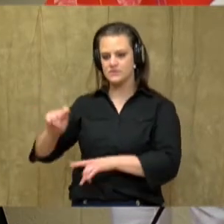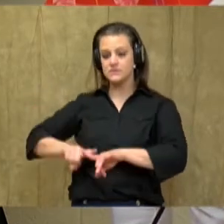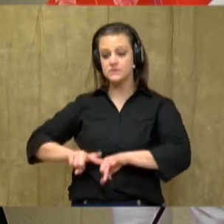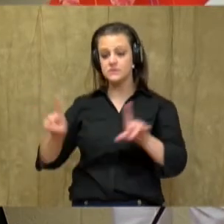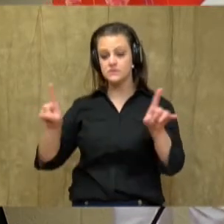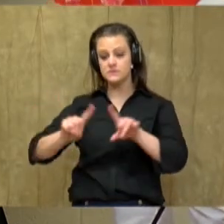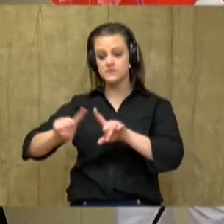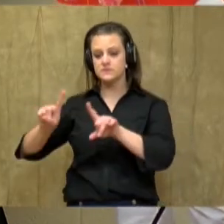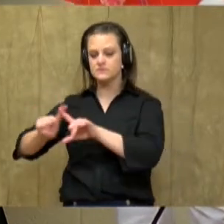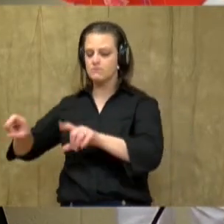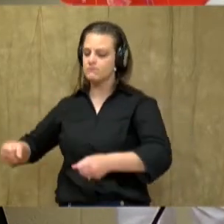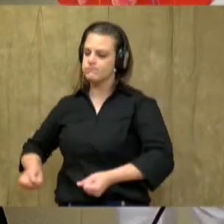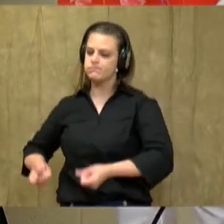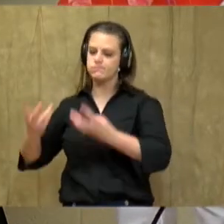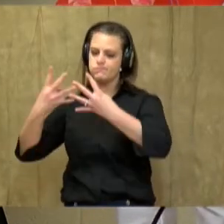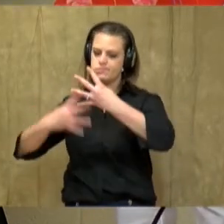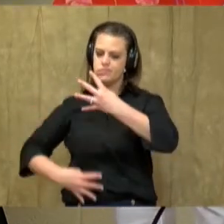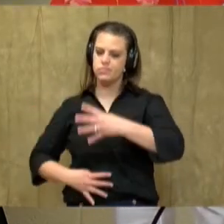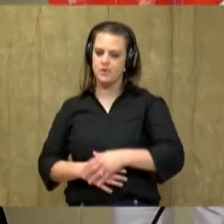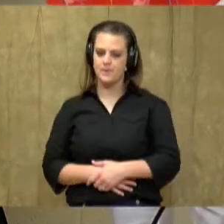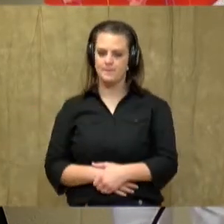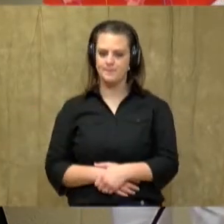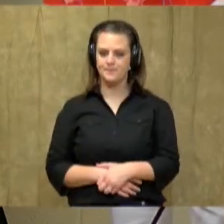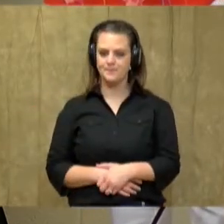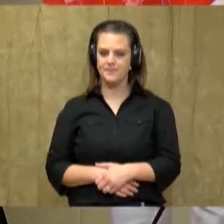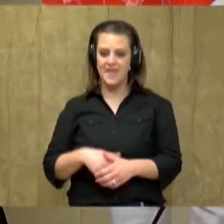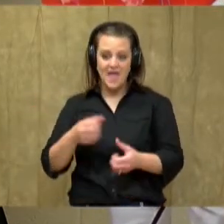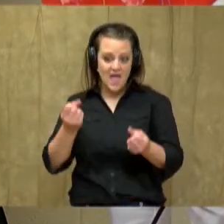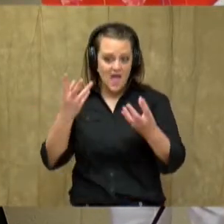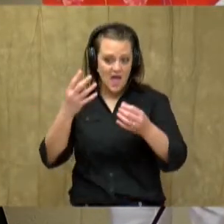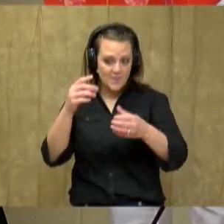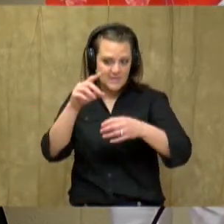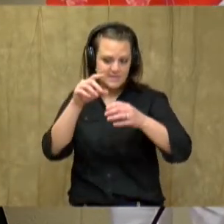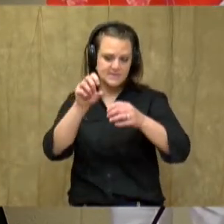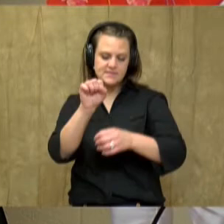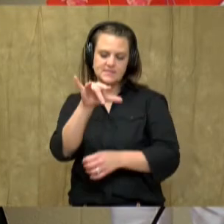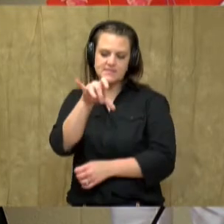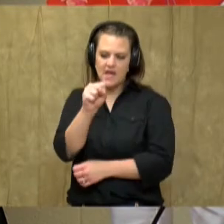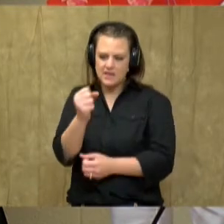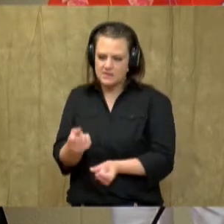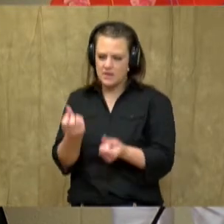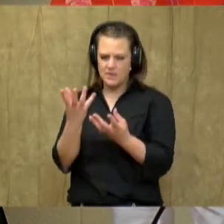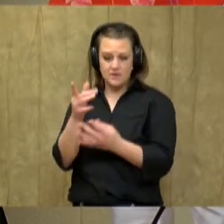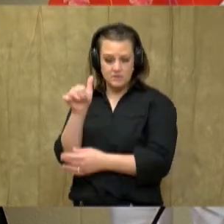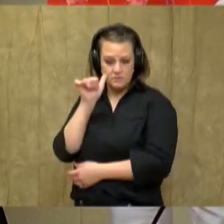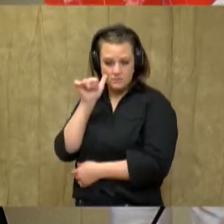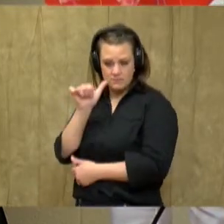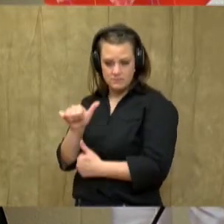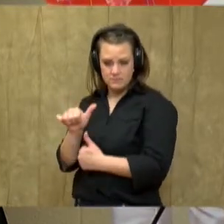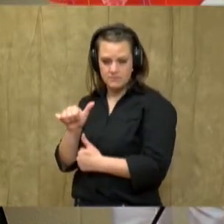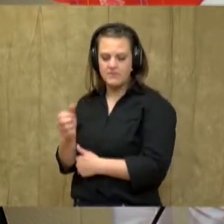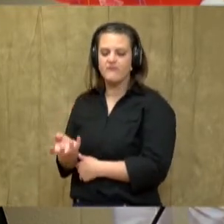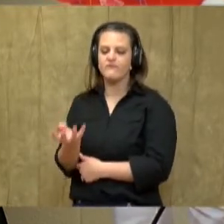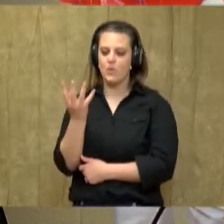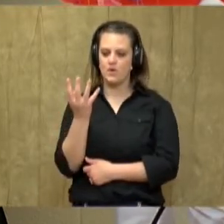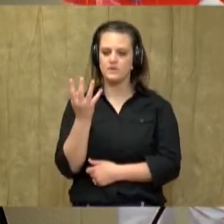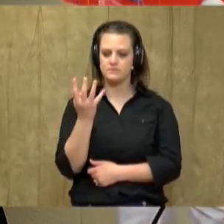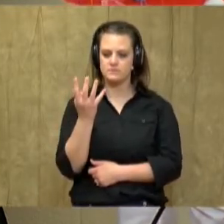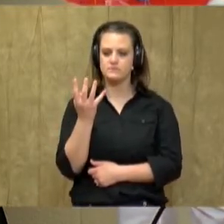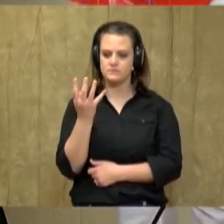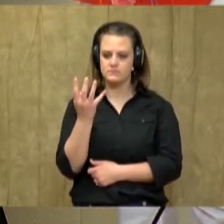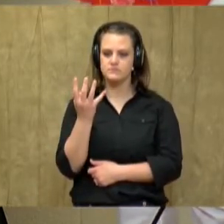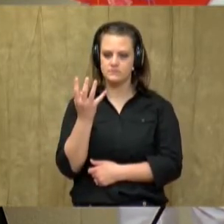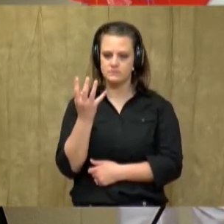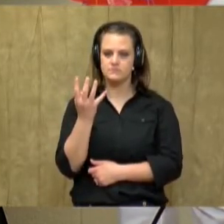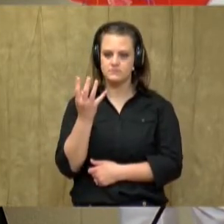different quadrilaterals, and remember, how many sides does it have to be a quadrilateral? 4, that's